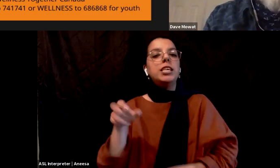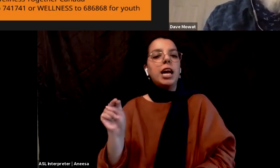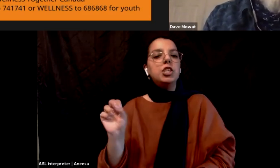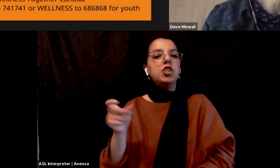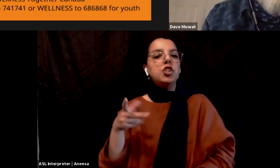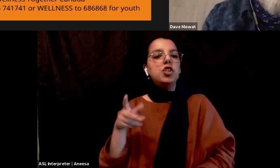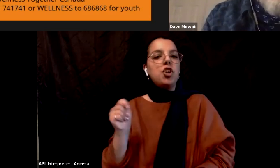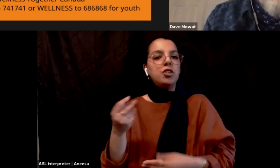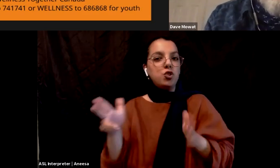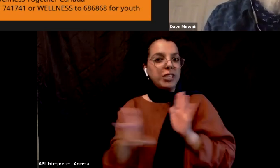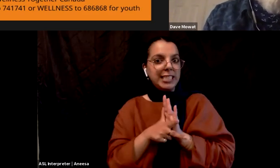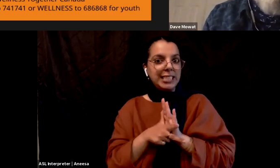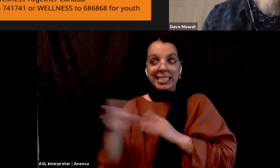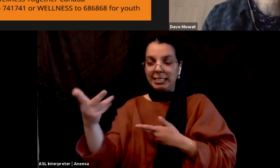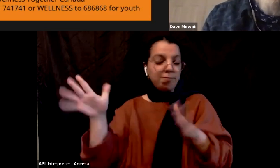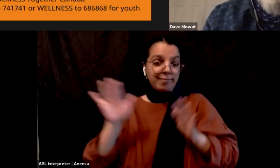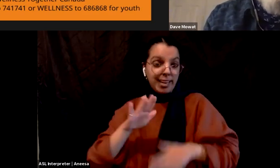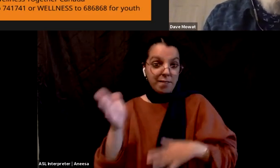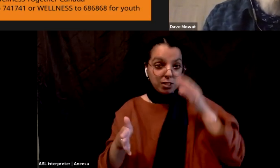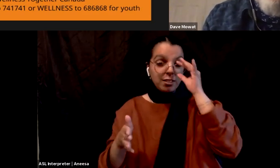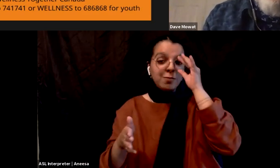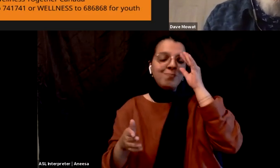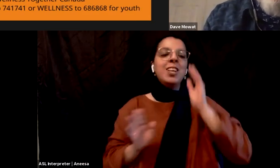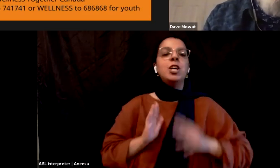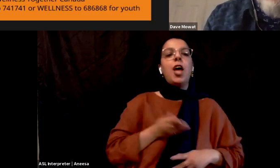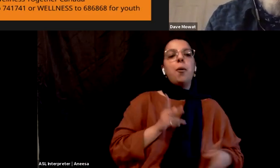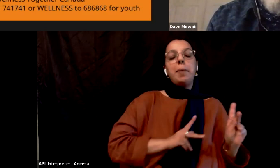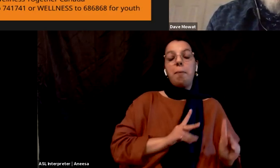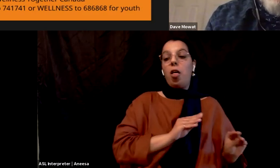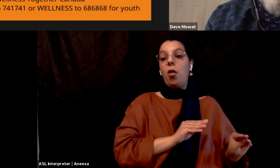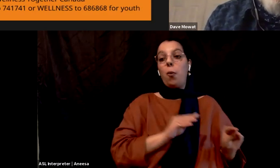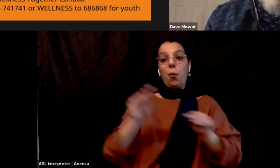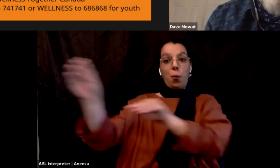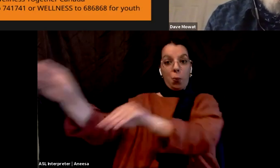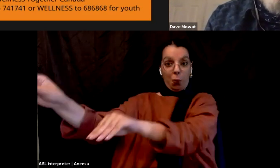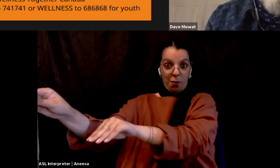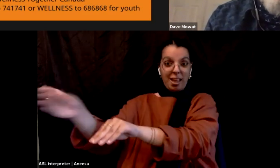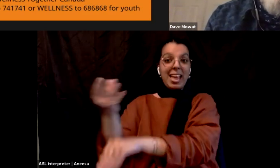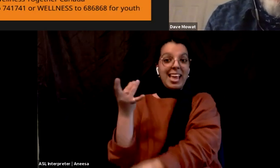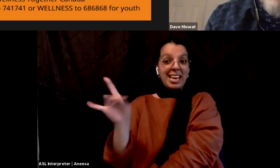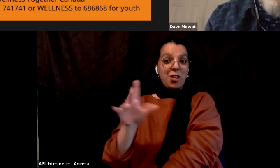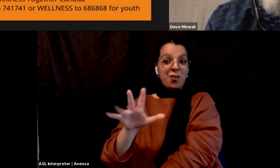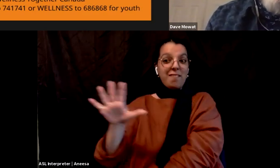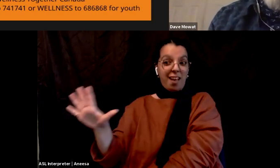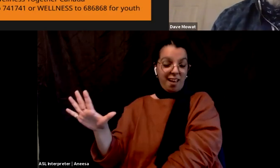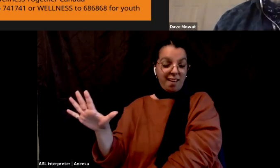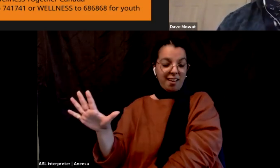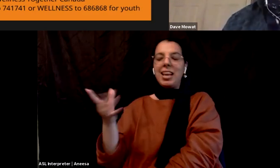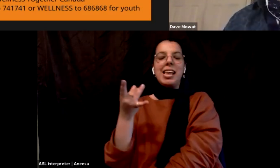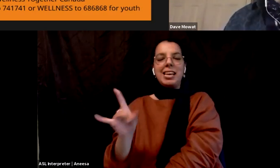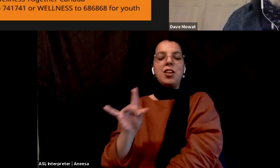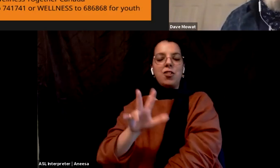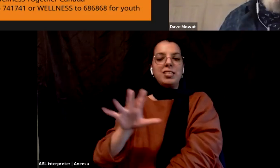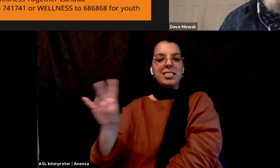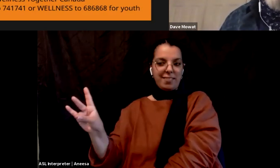And so our people came here. The reserve was surveyed in 1835. Our people came here in 1837. And then